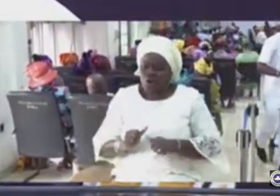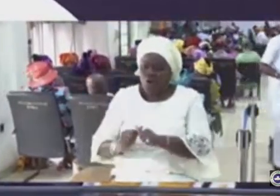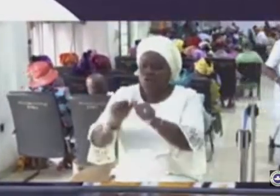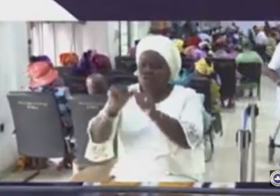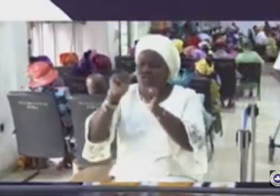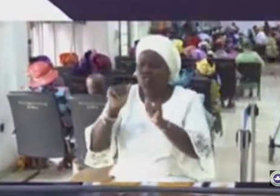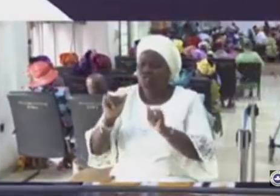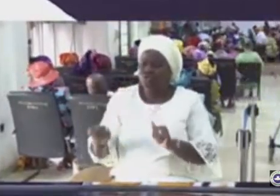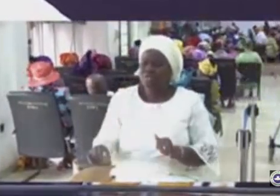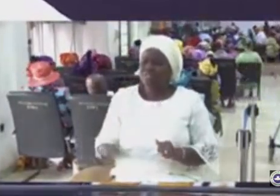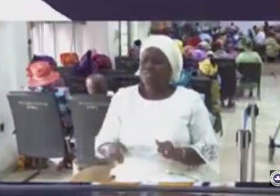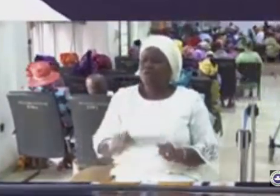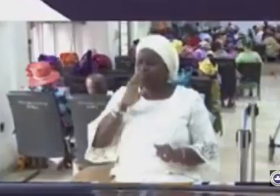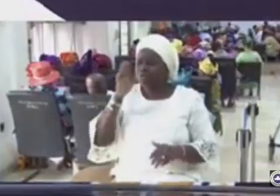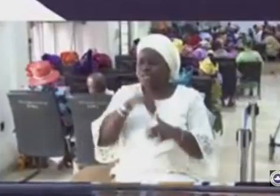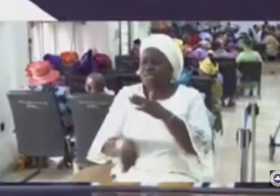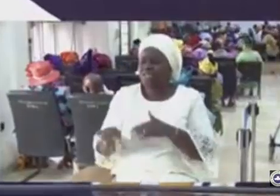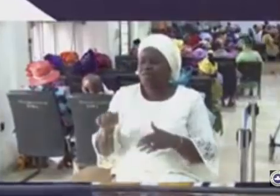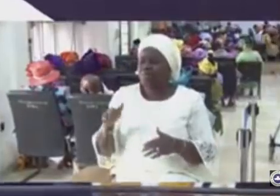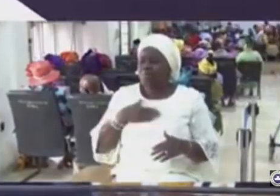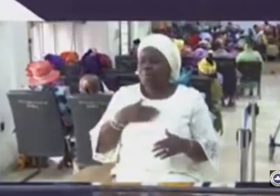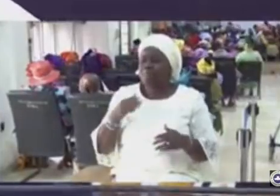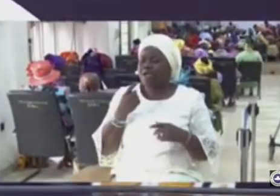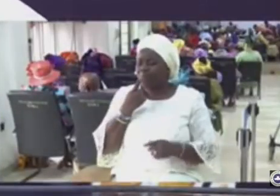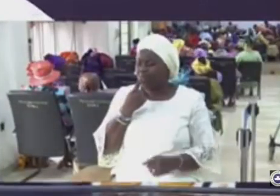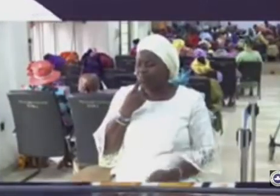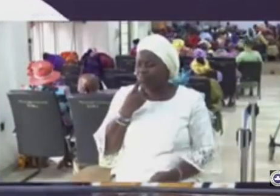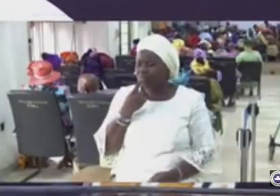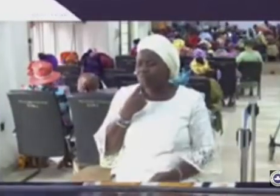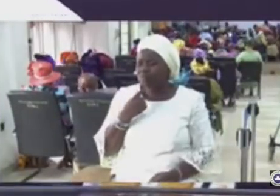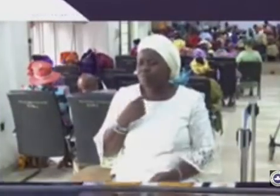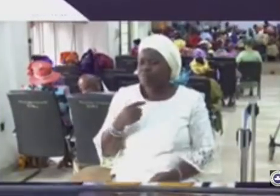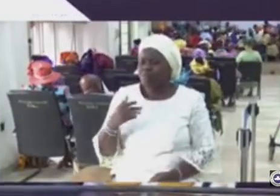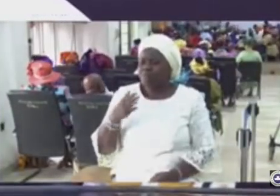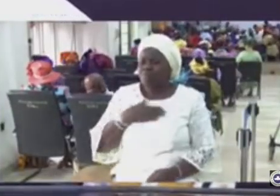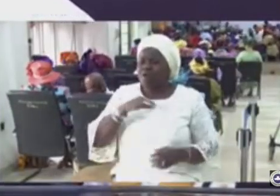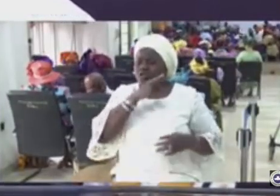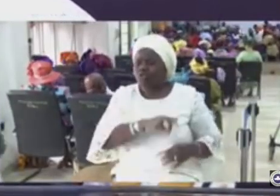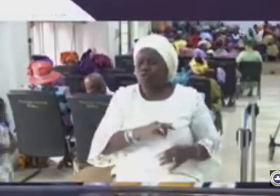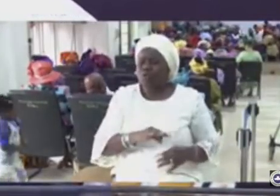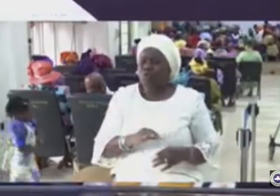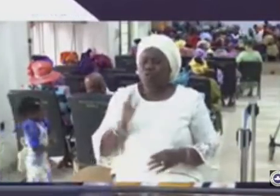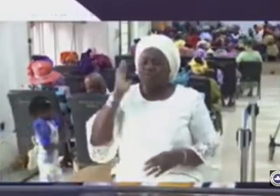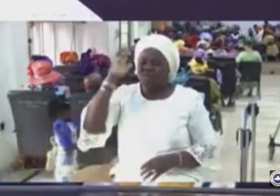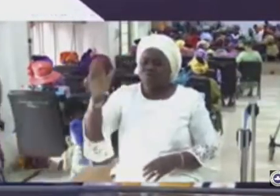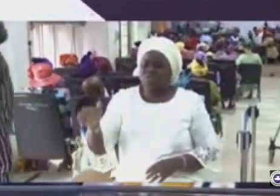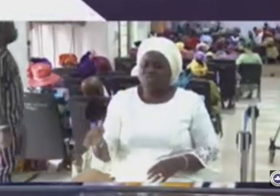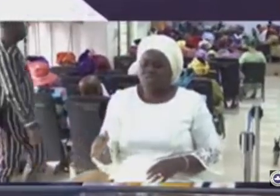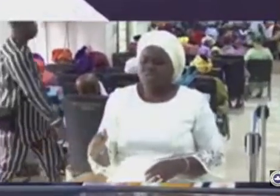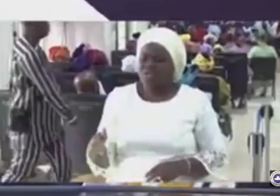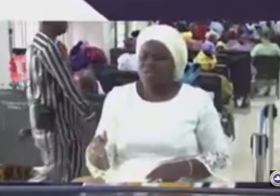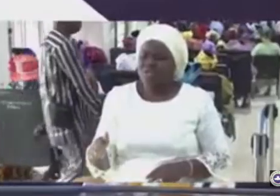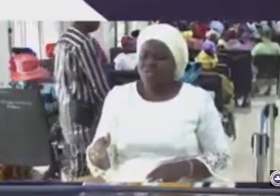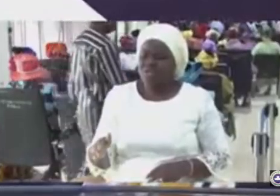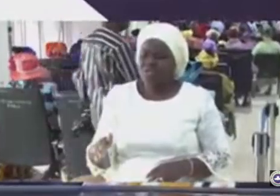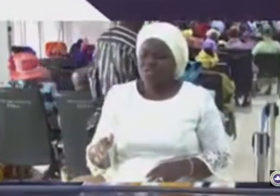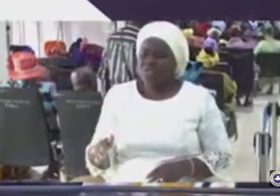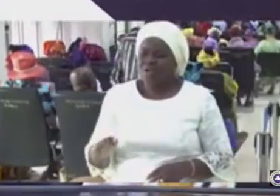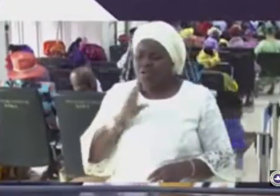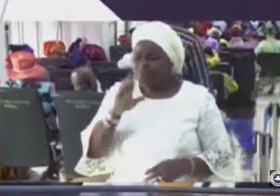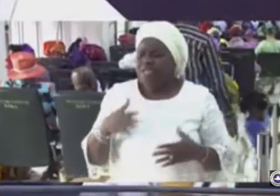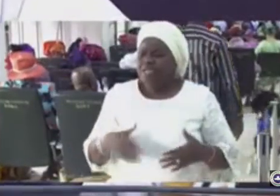My soul shall make her boast in the Lord. The humble shall hear thereof and be glad.